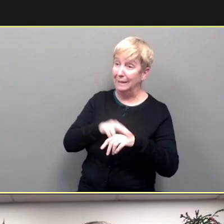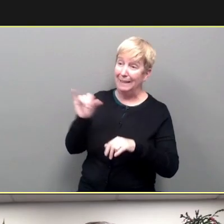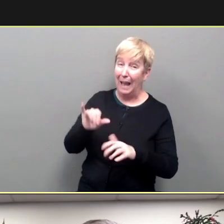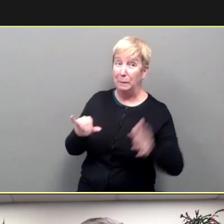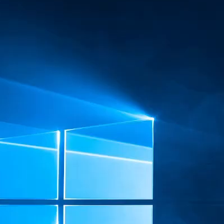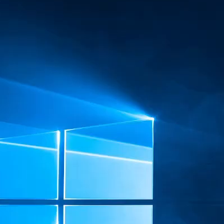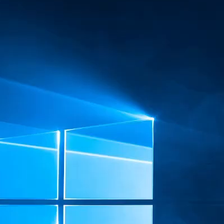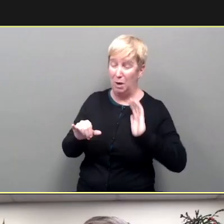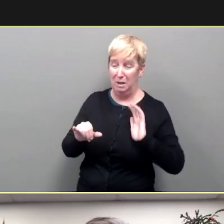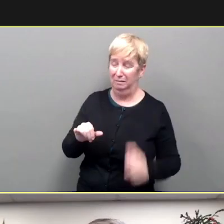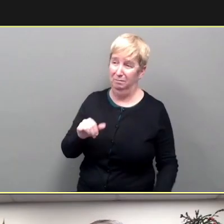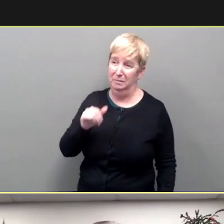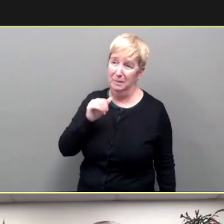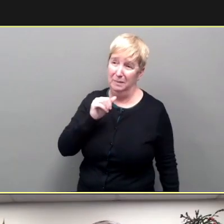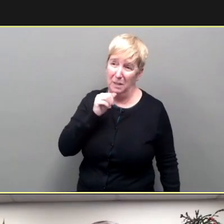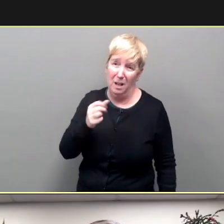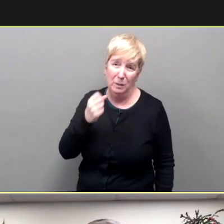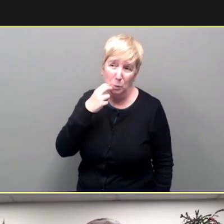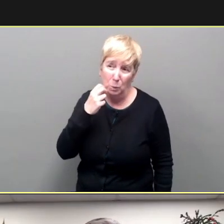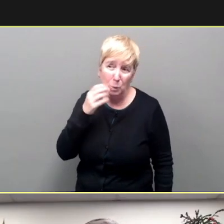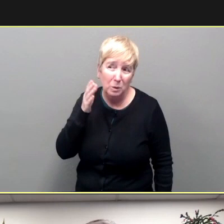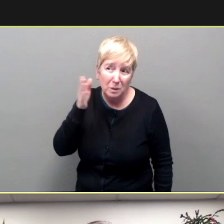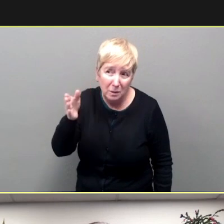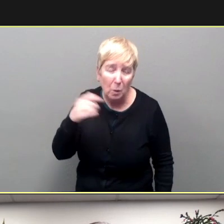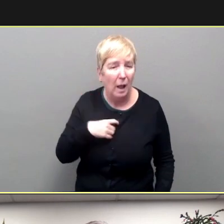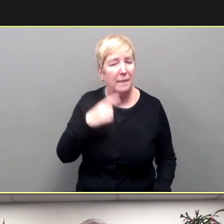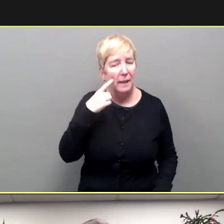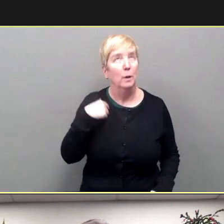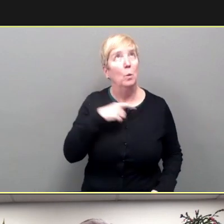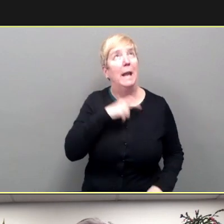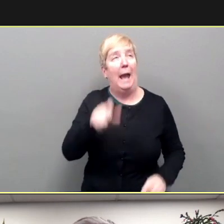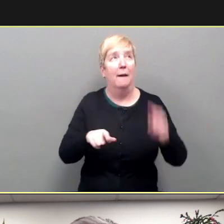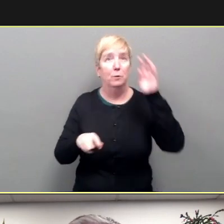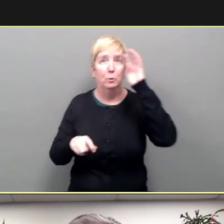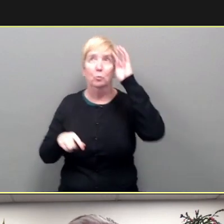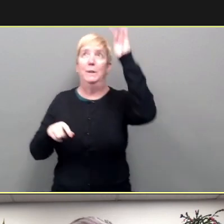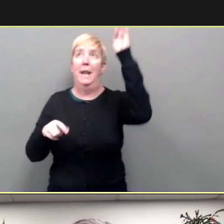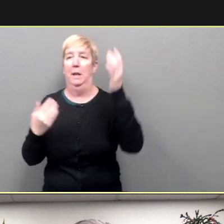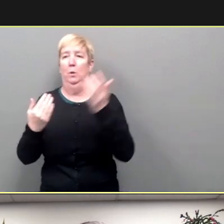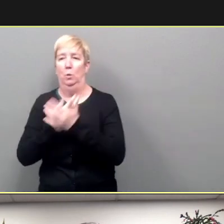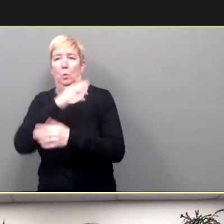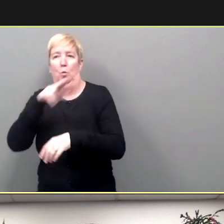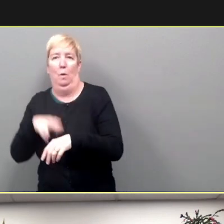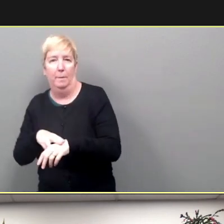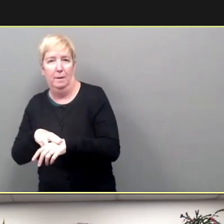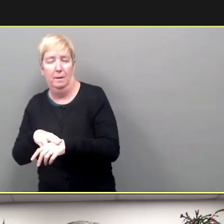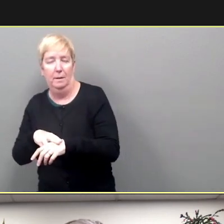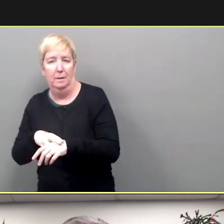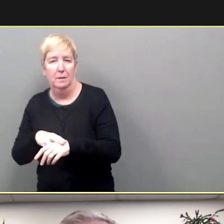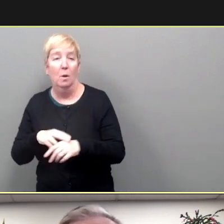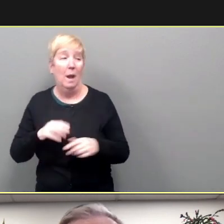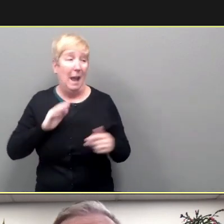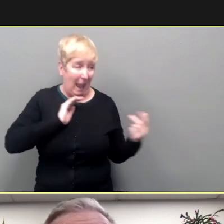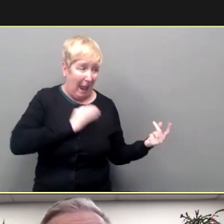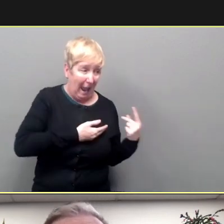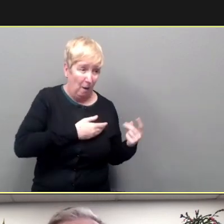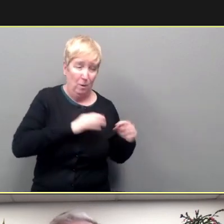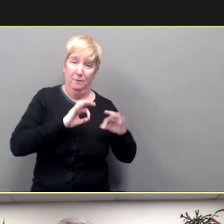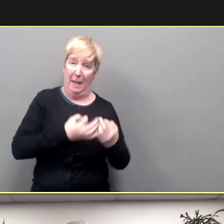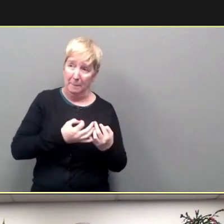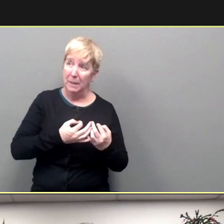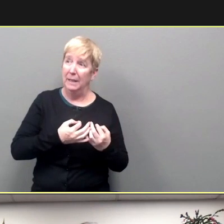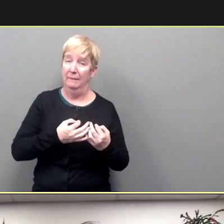really create a new normal so we can enjoy things like for our family was a huge Christmas tradition that we'd had to give